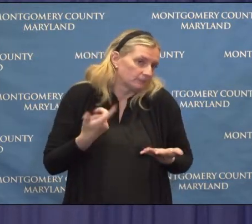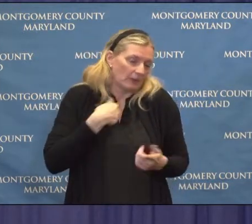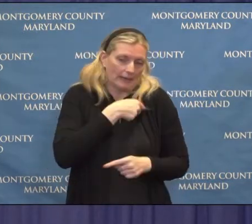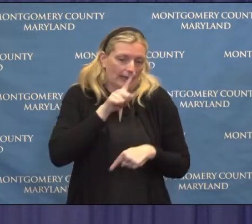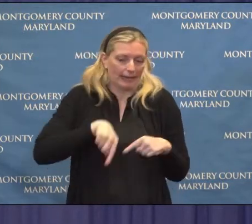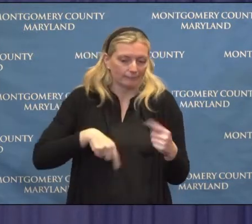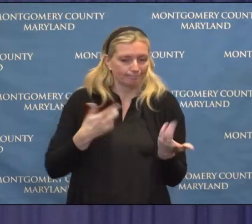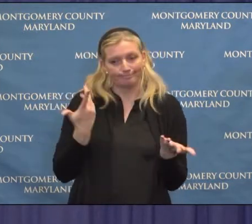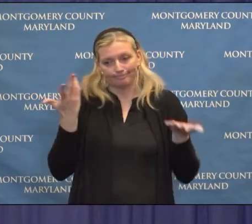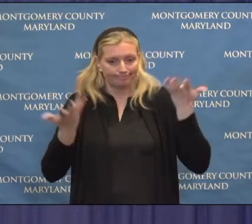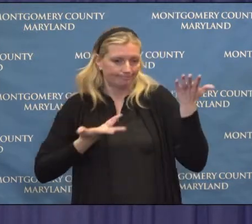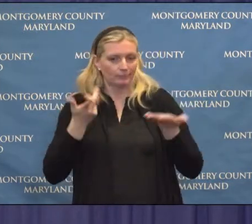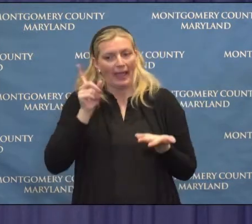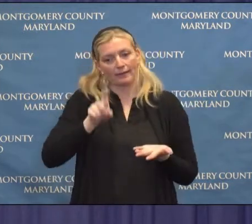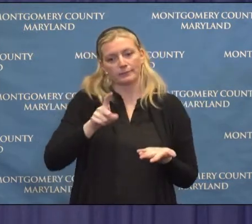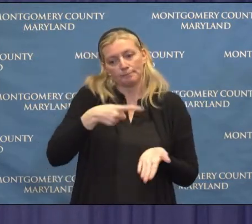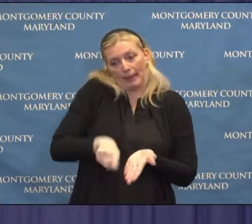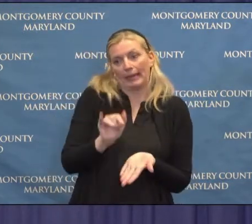market.